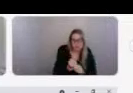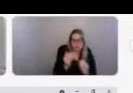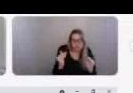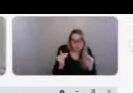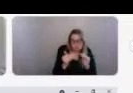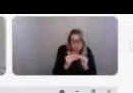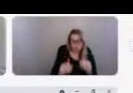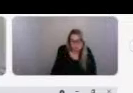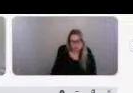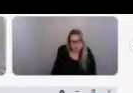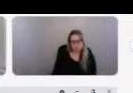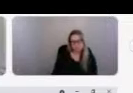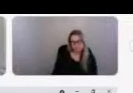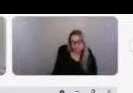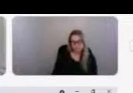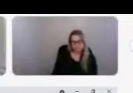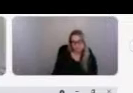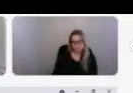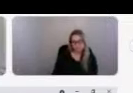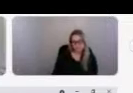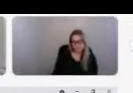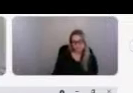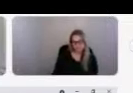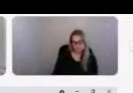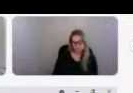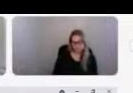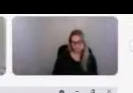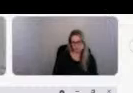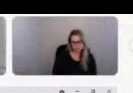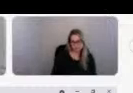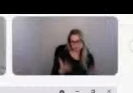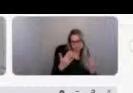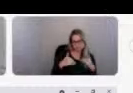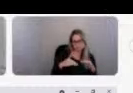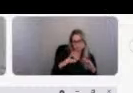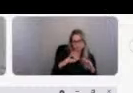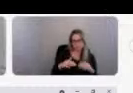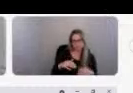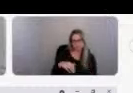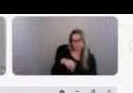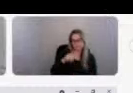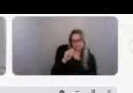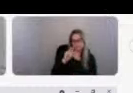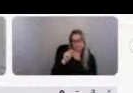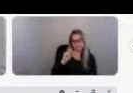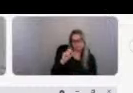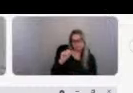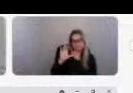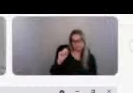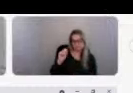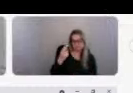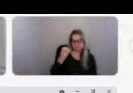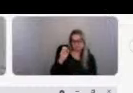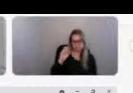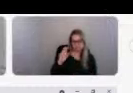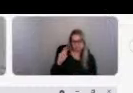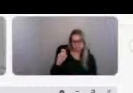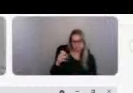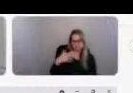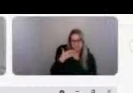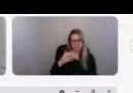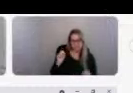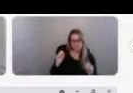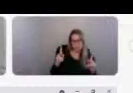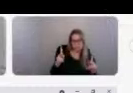live in thank you the next speaker is anna sanchez navarro hi thank you for the opportunity